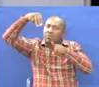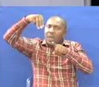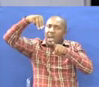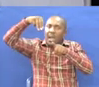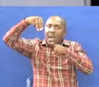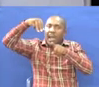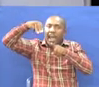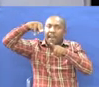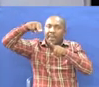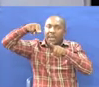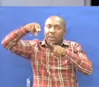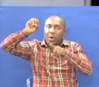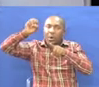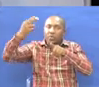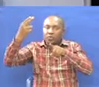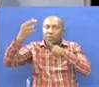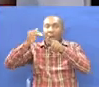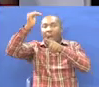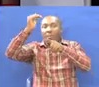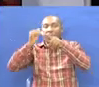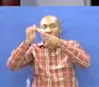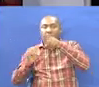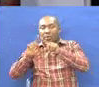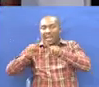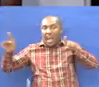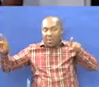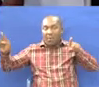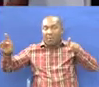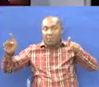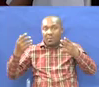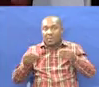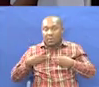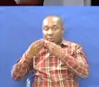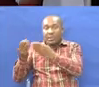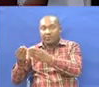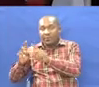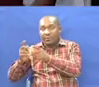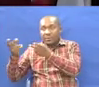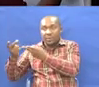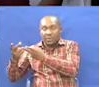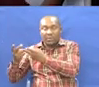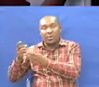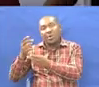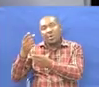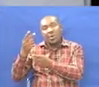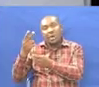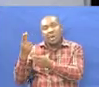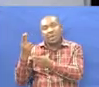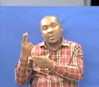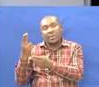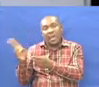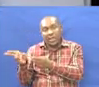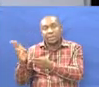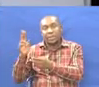You can place it up or down the arrow. This one will give water molecule plus oxygen gas. So